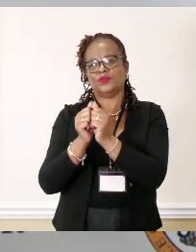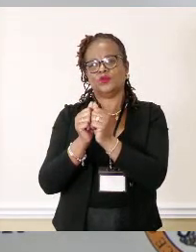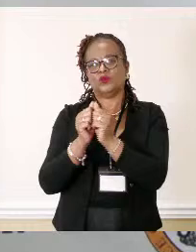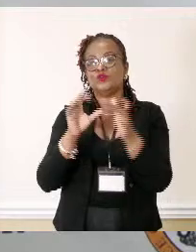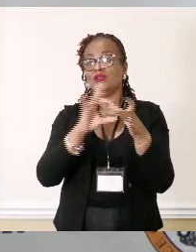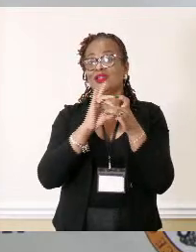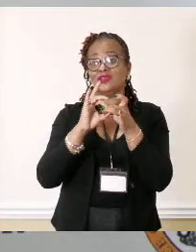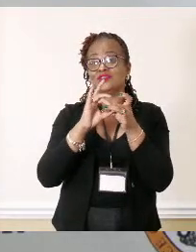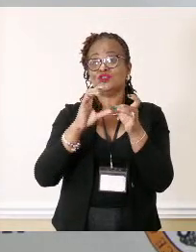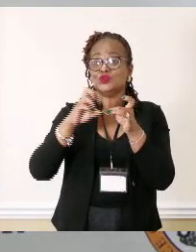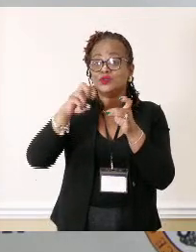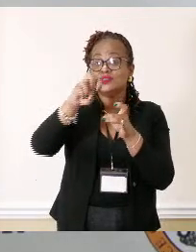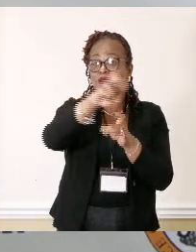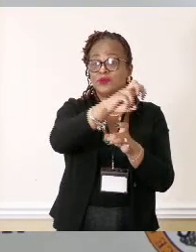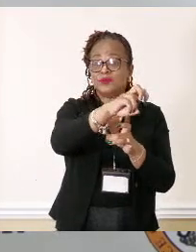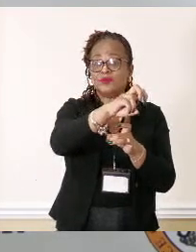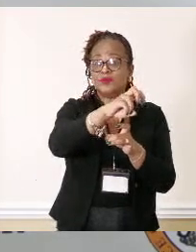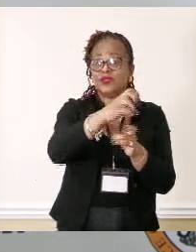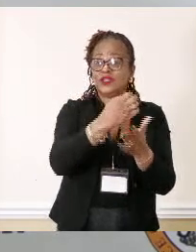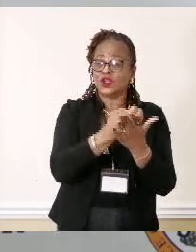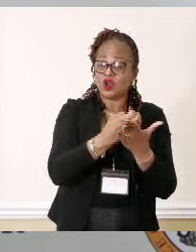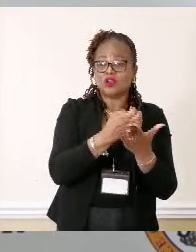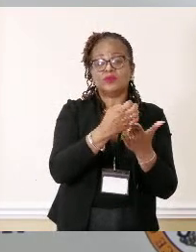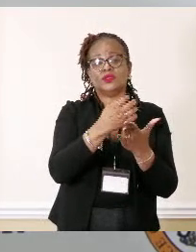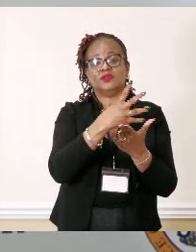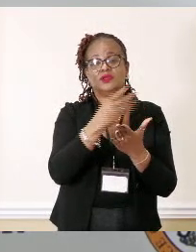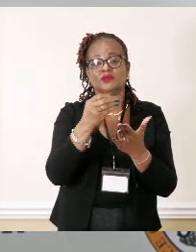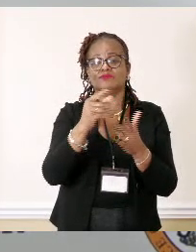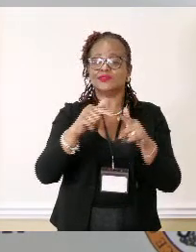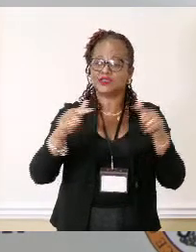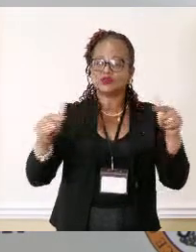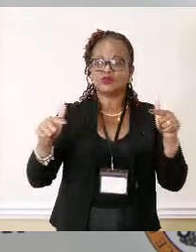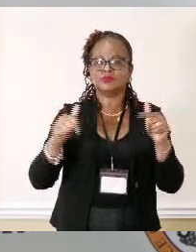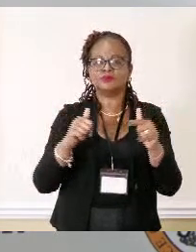to tourism, the economy, etc.